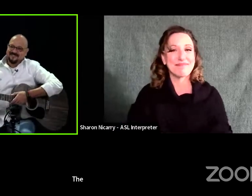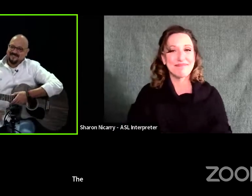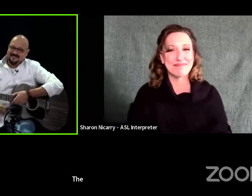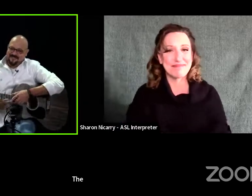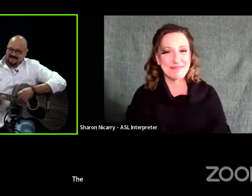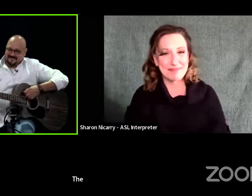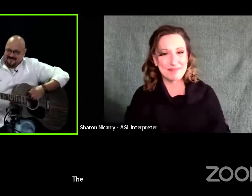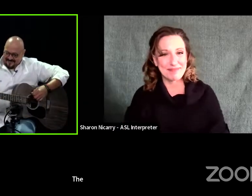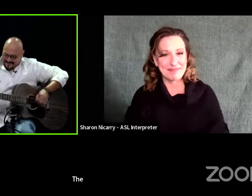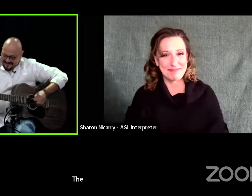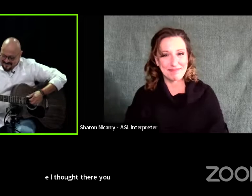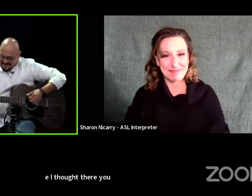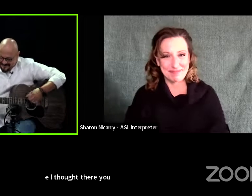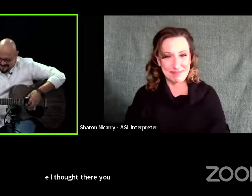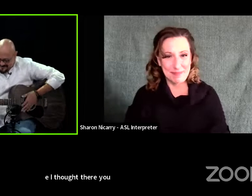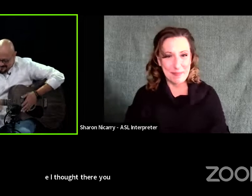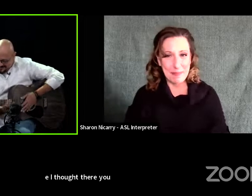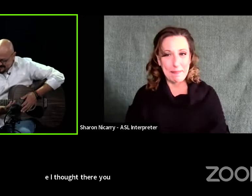There you go.